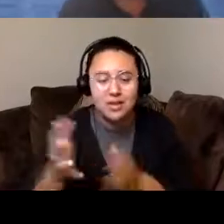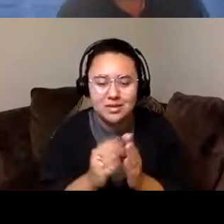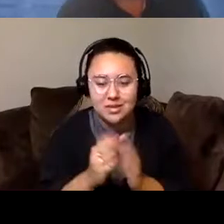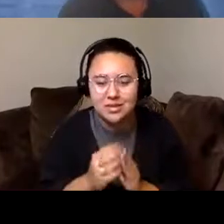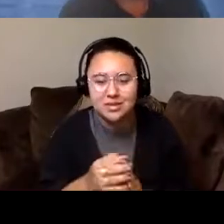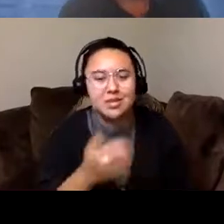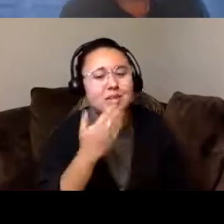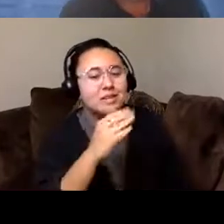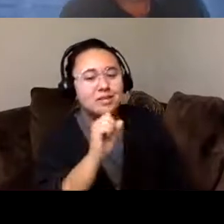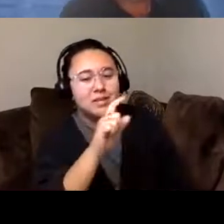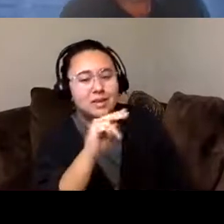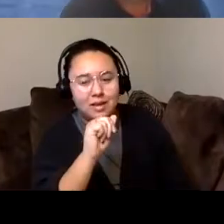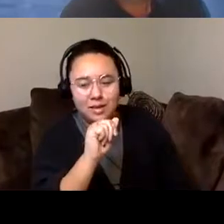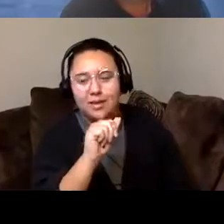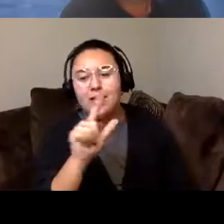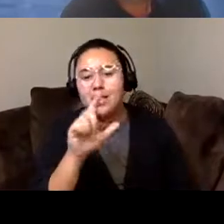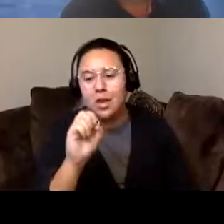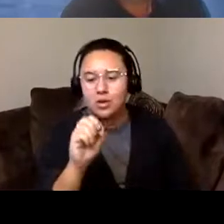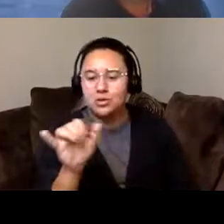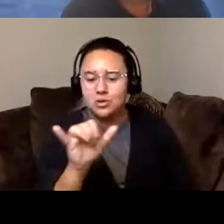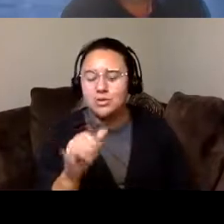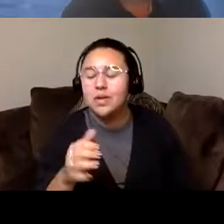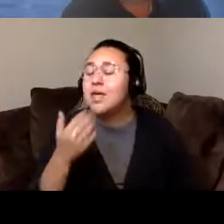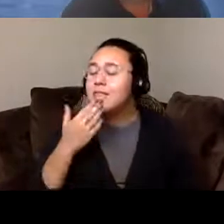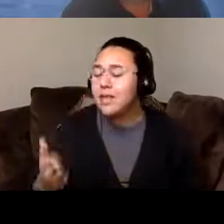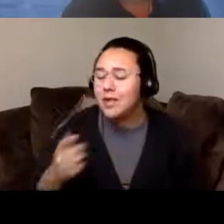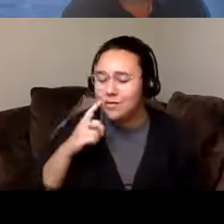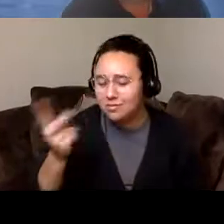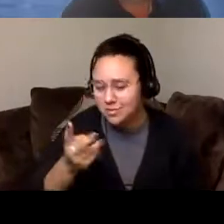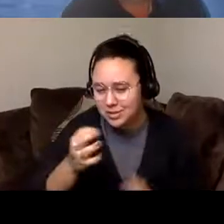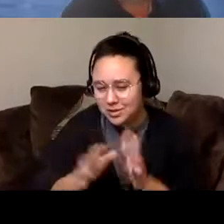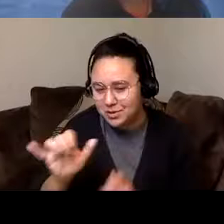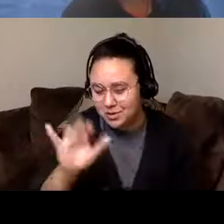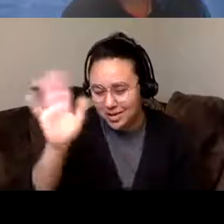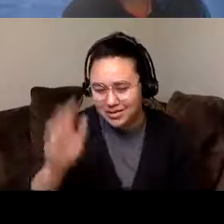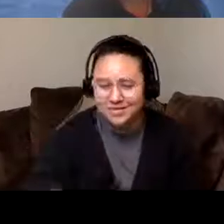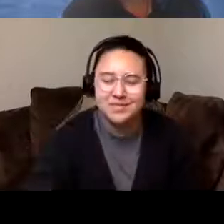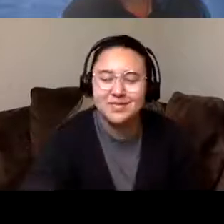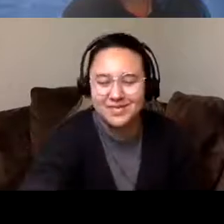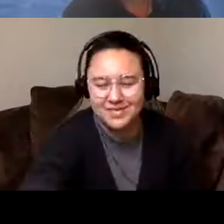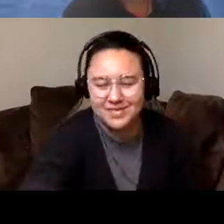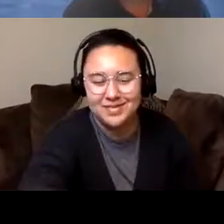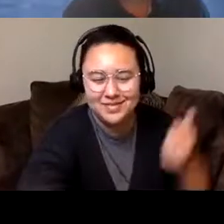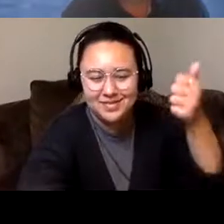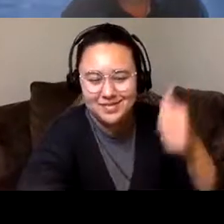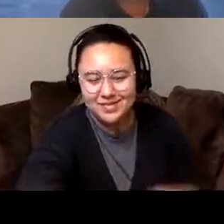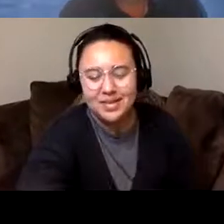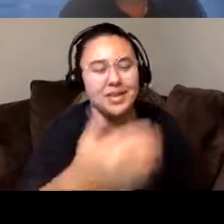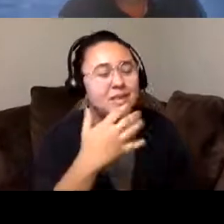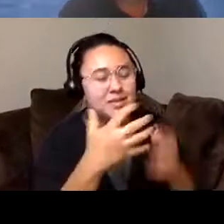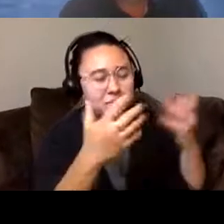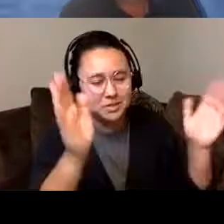thanks, Selena, hello, too. And thank you to our ASL interpreters as well. Yeah. Thank you. Thank you all so much.